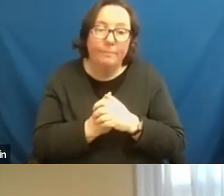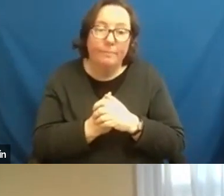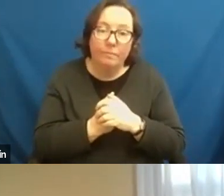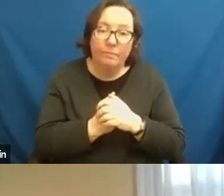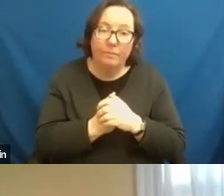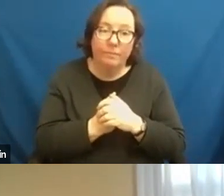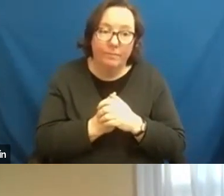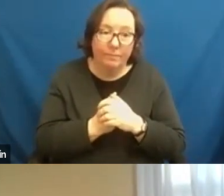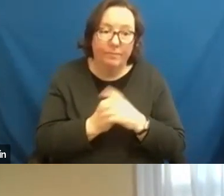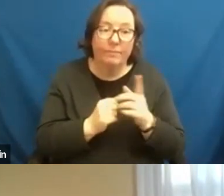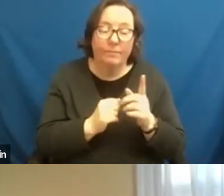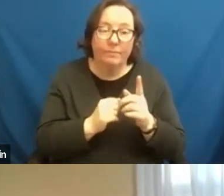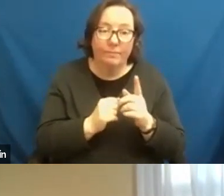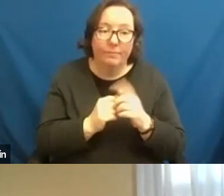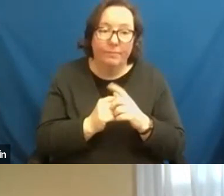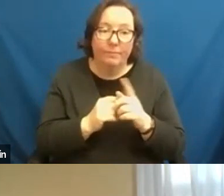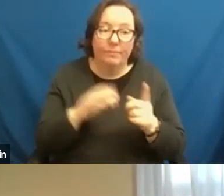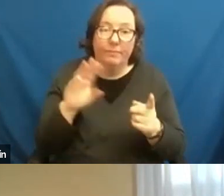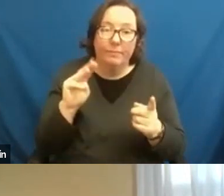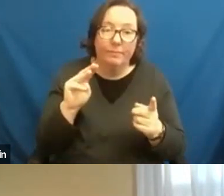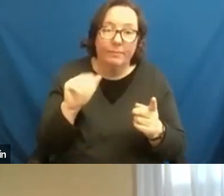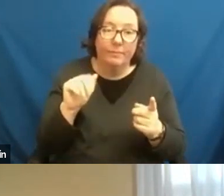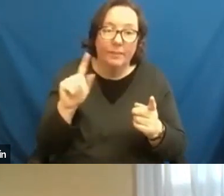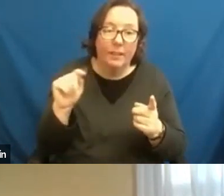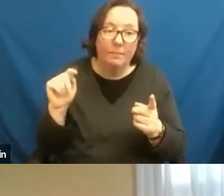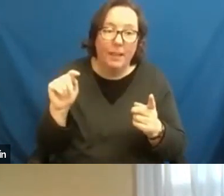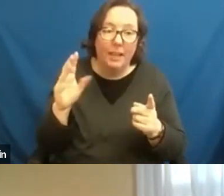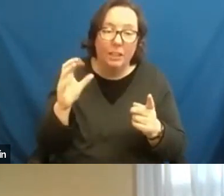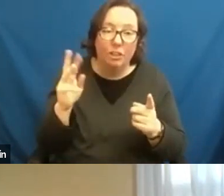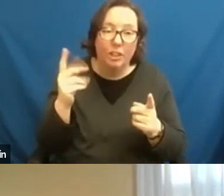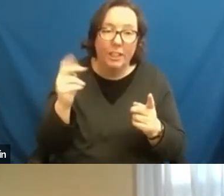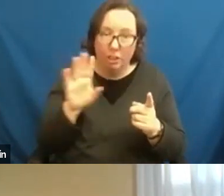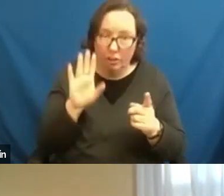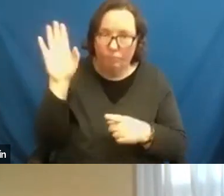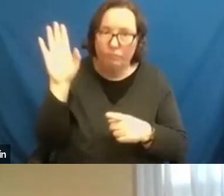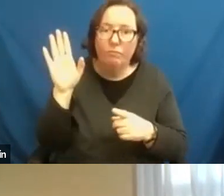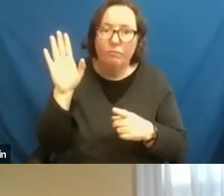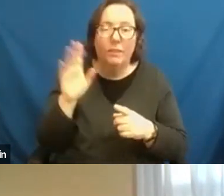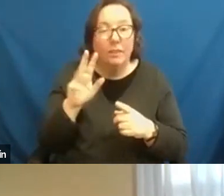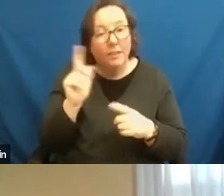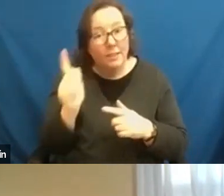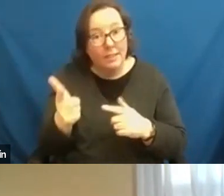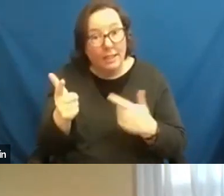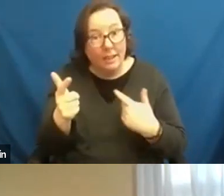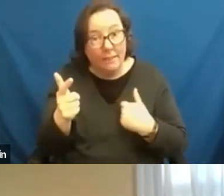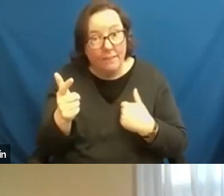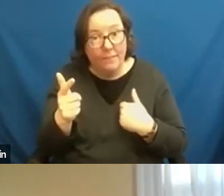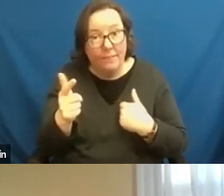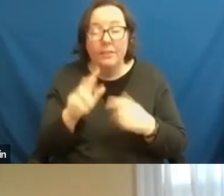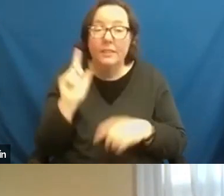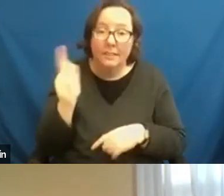Chair will entertain a motion. I so move. Thank you, Mr. Krager. Is there a second?